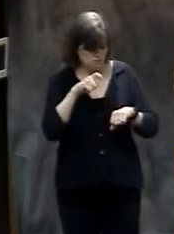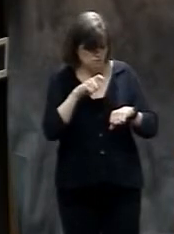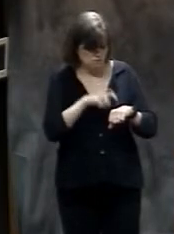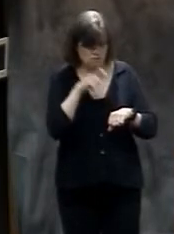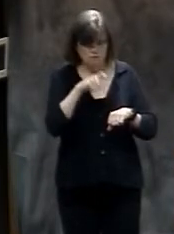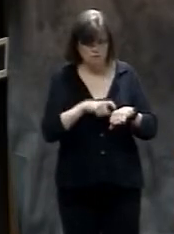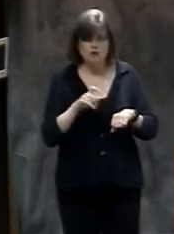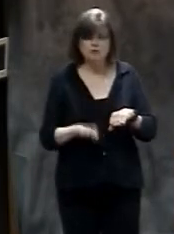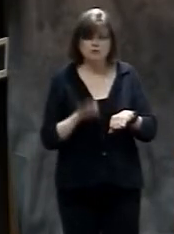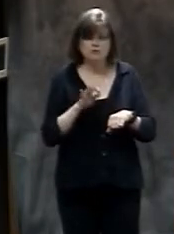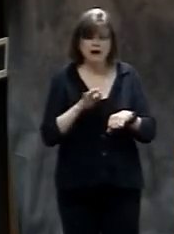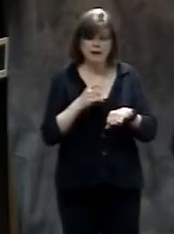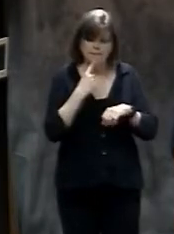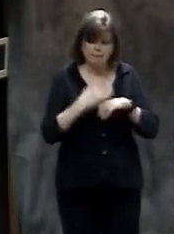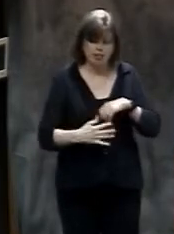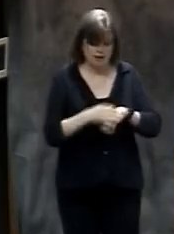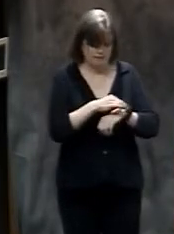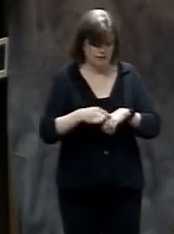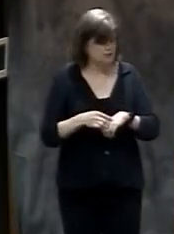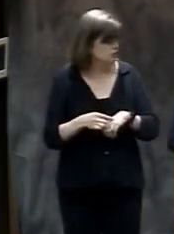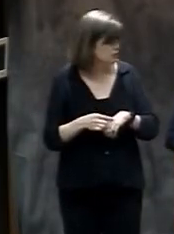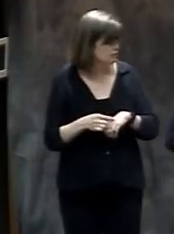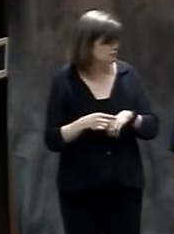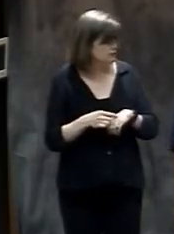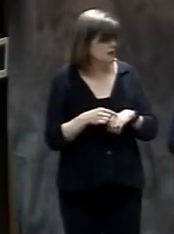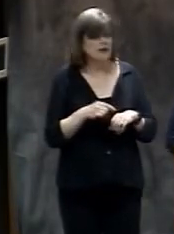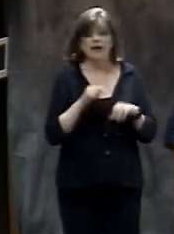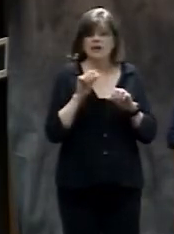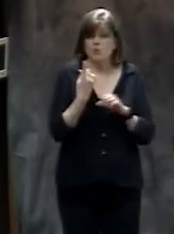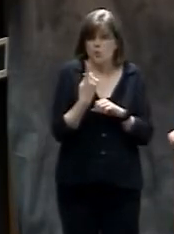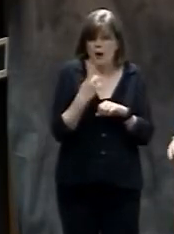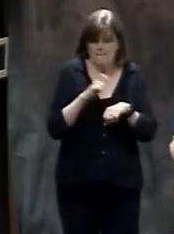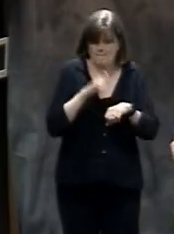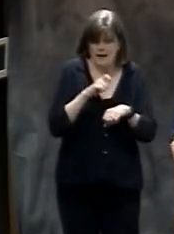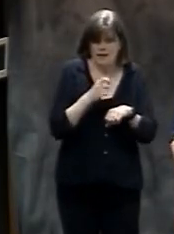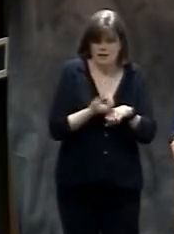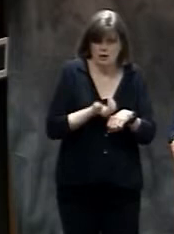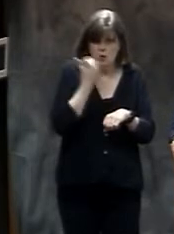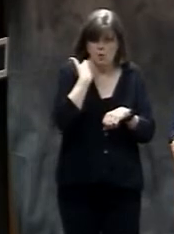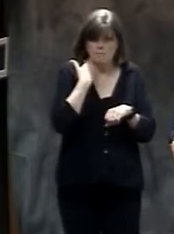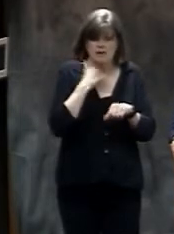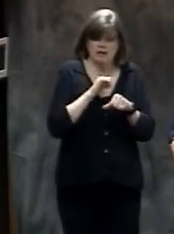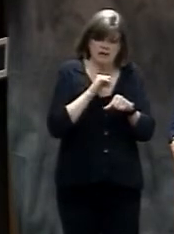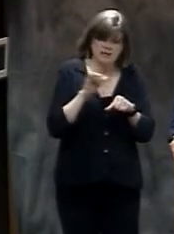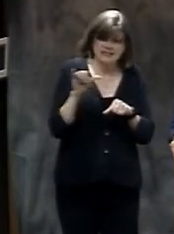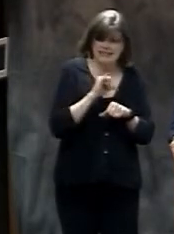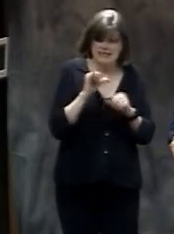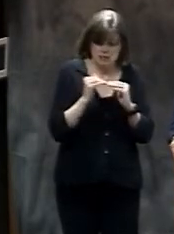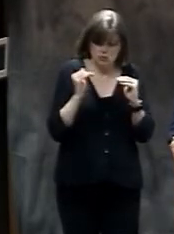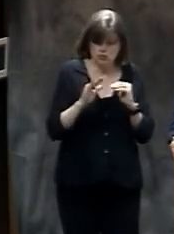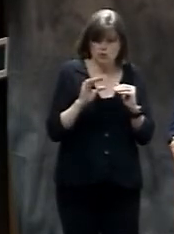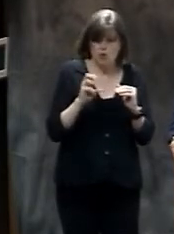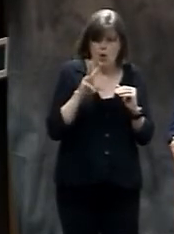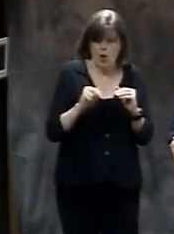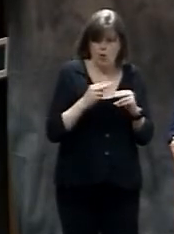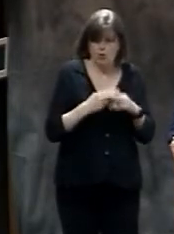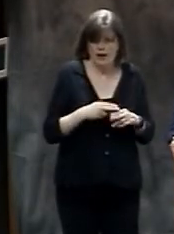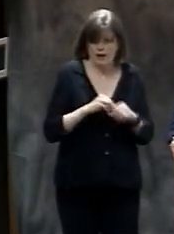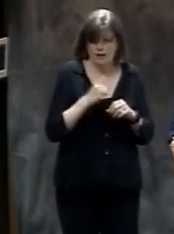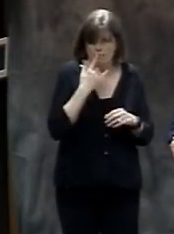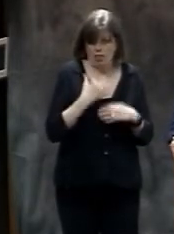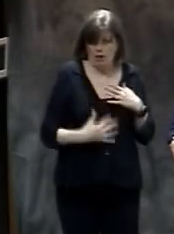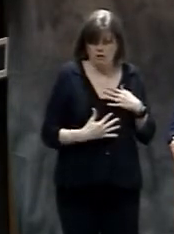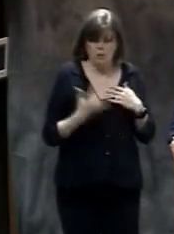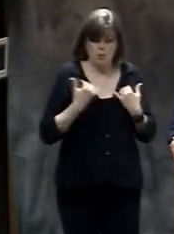acquire nutrients needed to produce eggs. In a single bite, she can ingest her own body weight in blood. While blood feeding, she